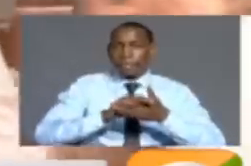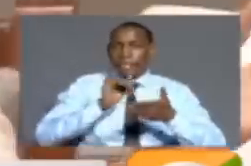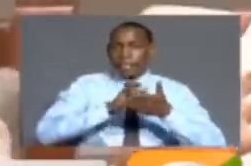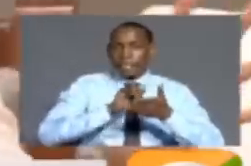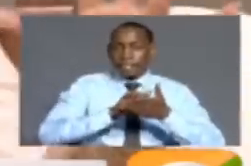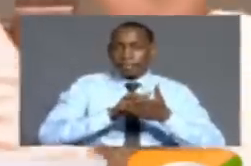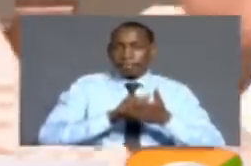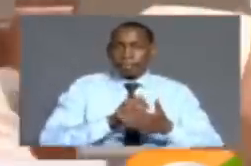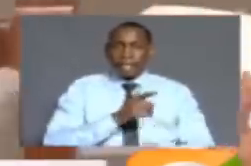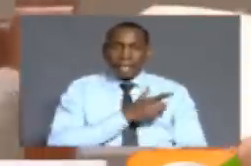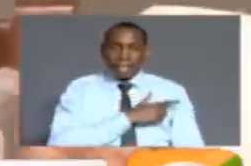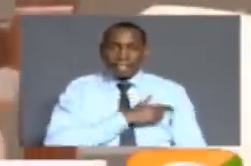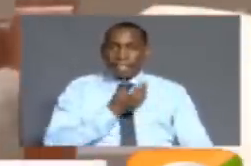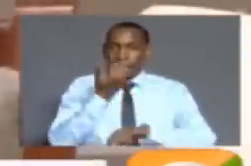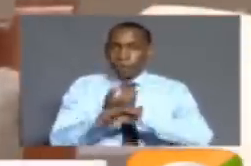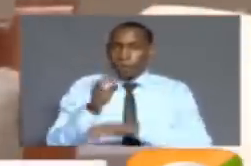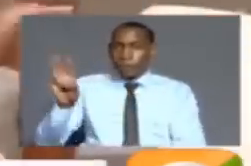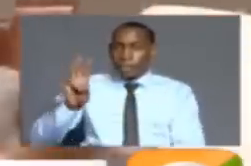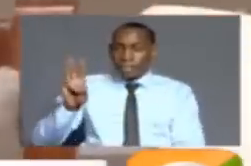there was laziness on Waititu's side.